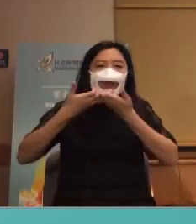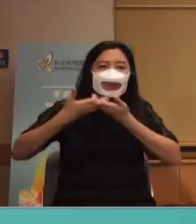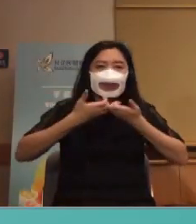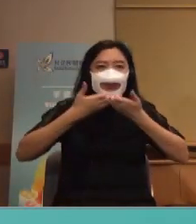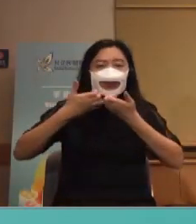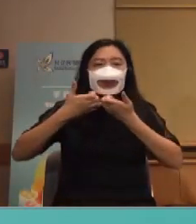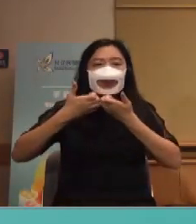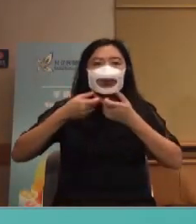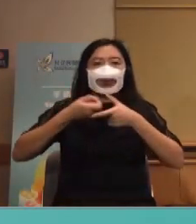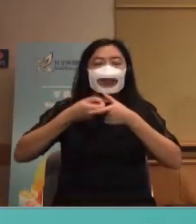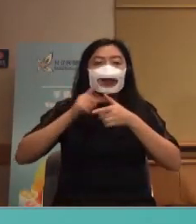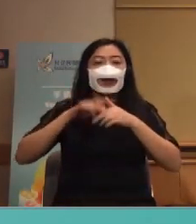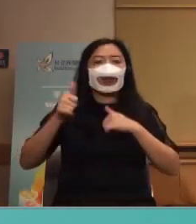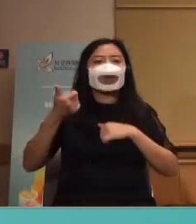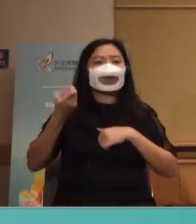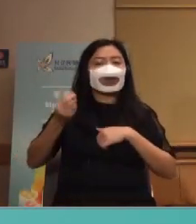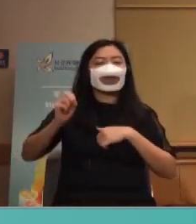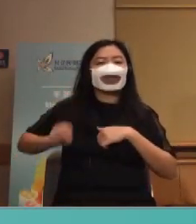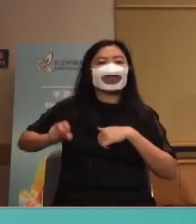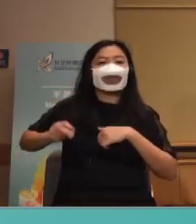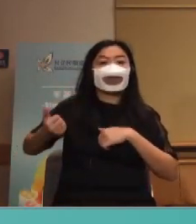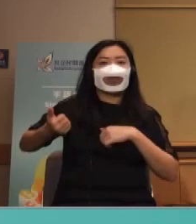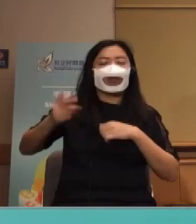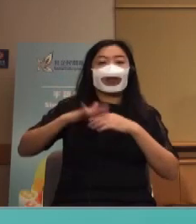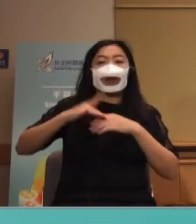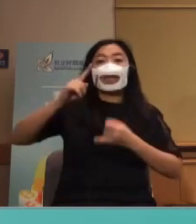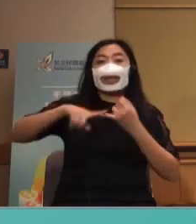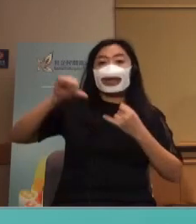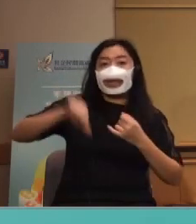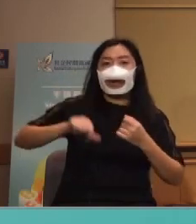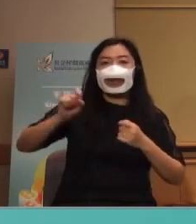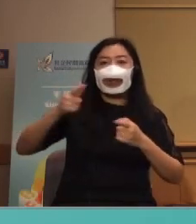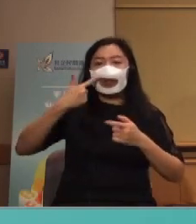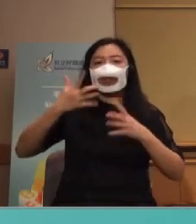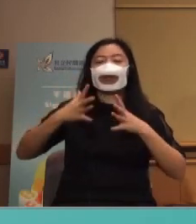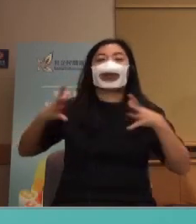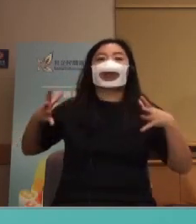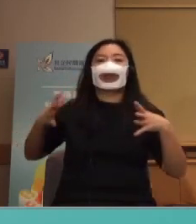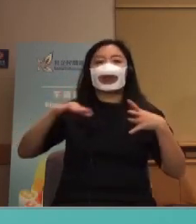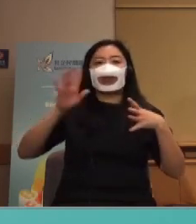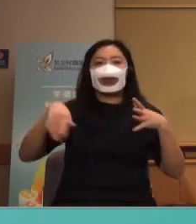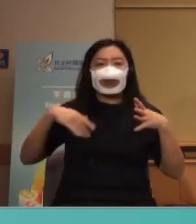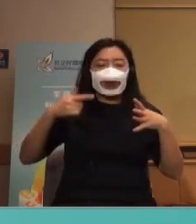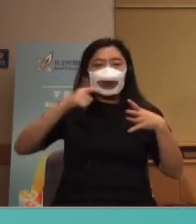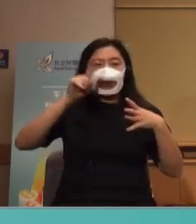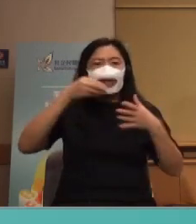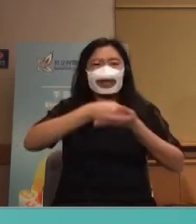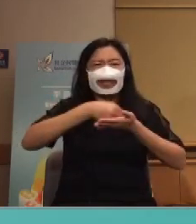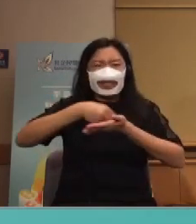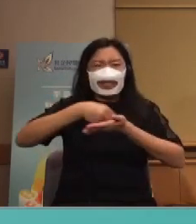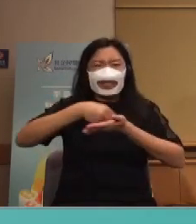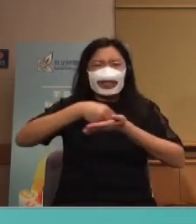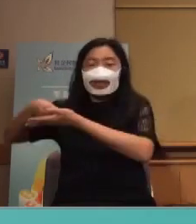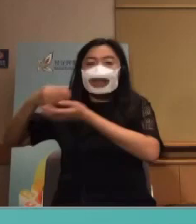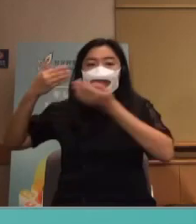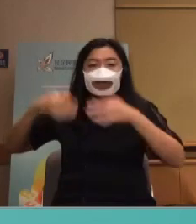and everyone wanted to, you know, exit all at the same time, right? And obviously the price of Luna plus in terms